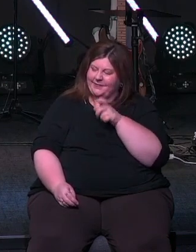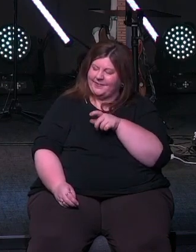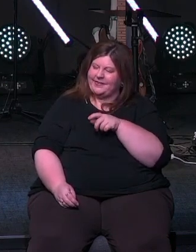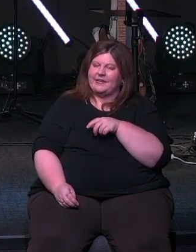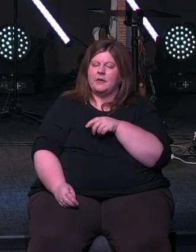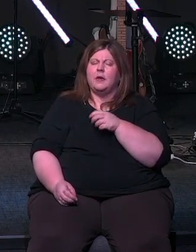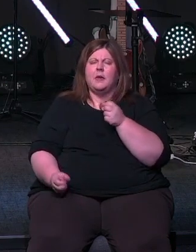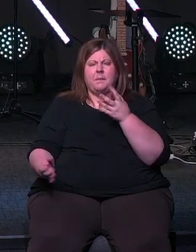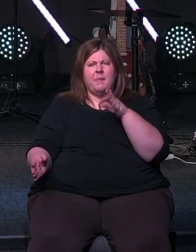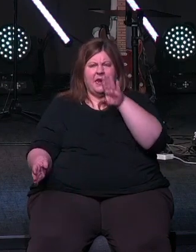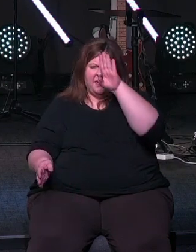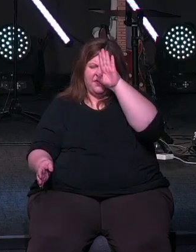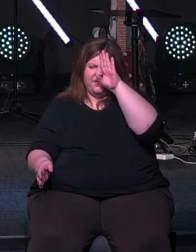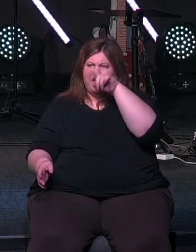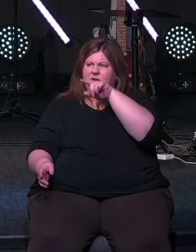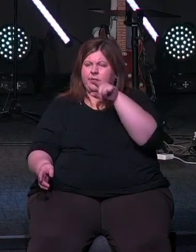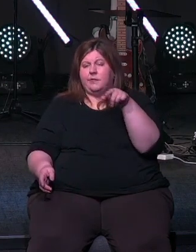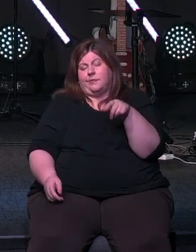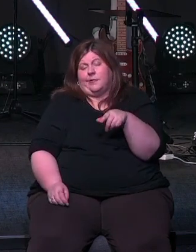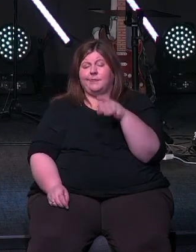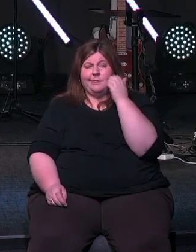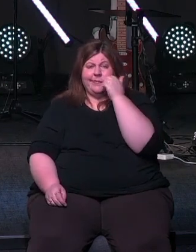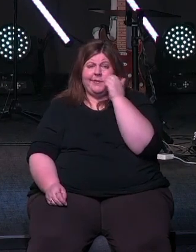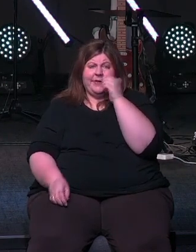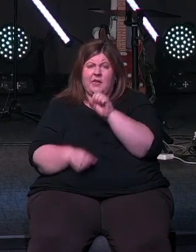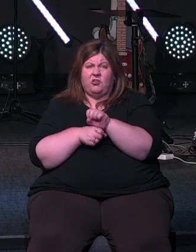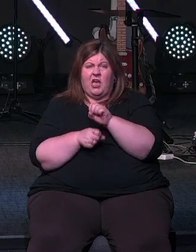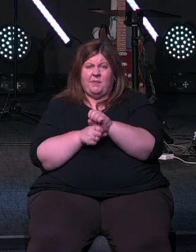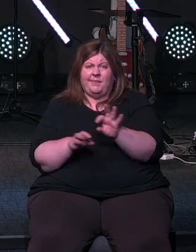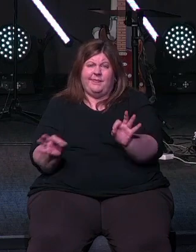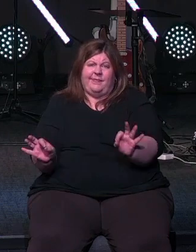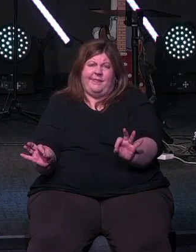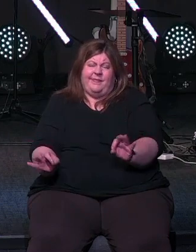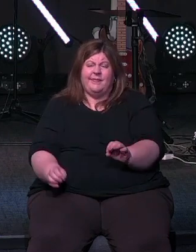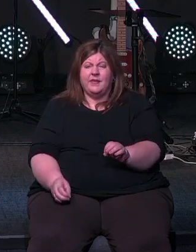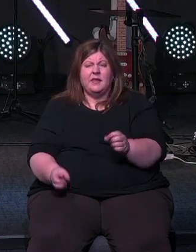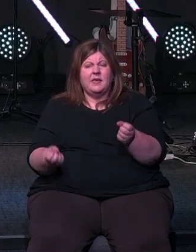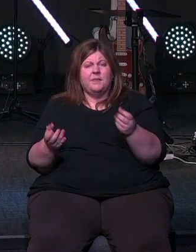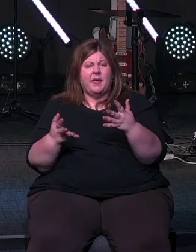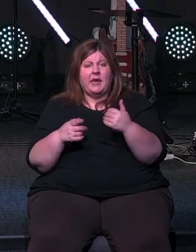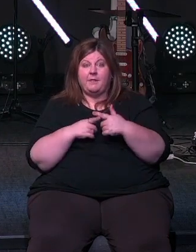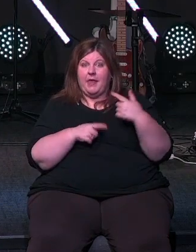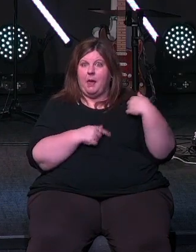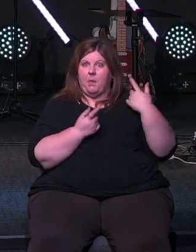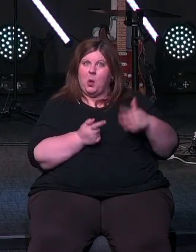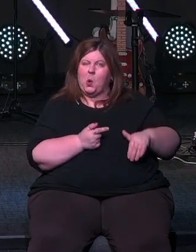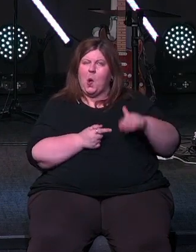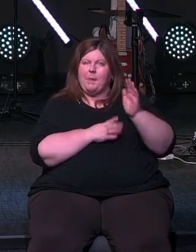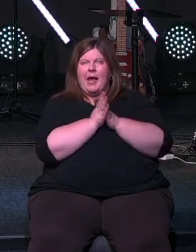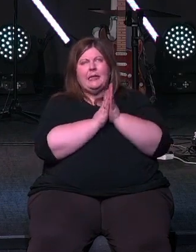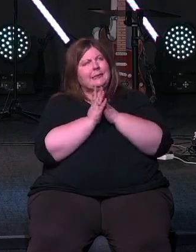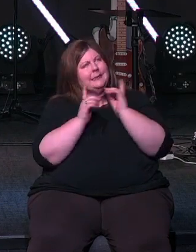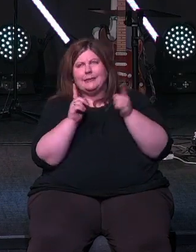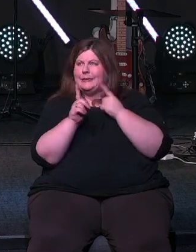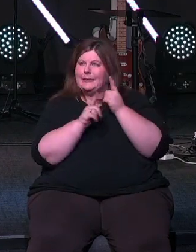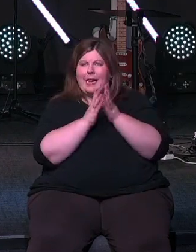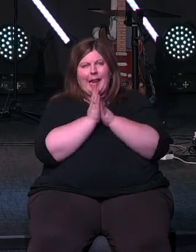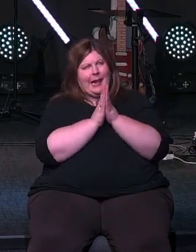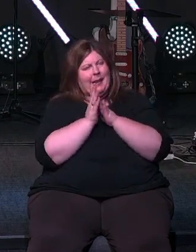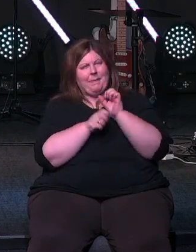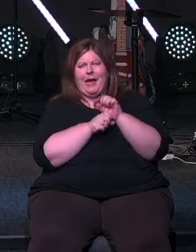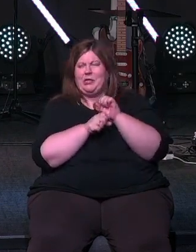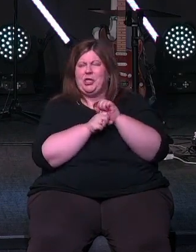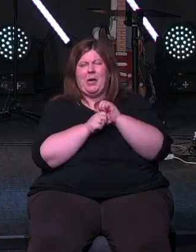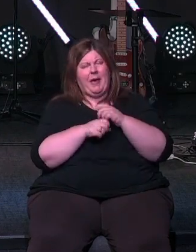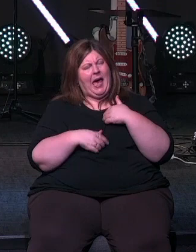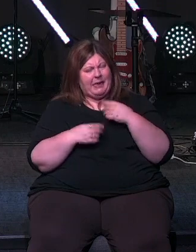the firefighters there, this was another day on the job. And I'm sure a lot of them dreamed of this, looked forward to this. You know, it's like, this is what I've